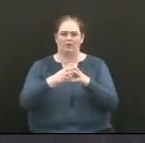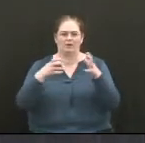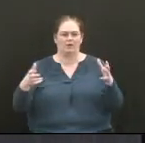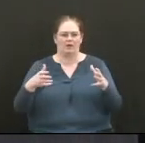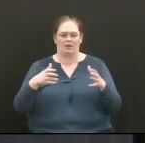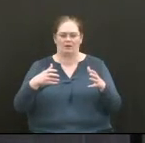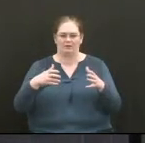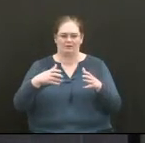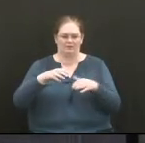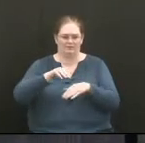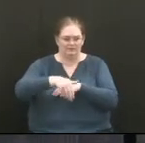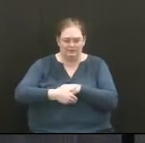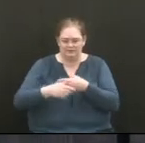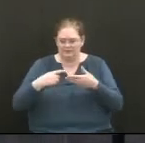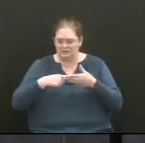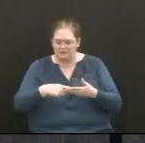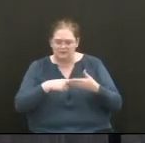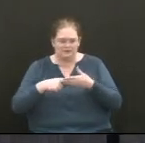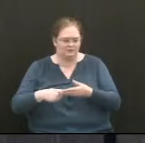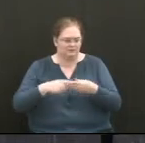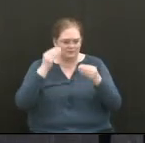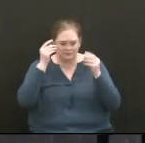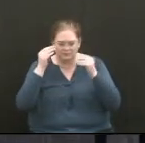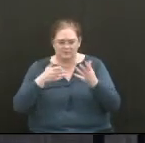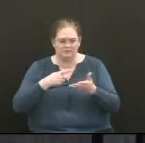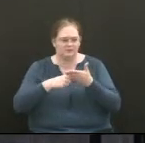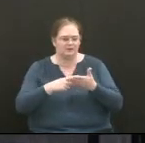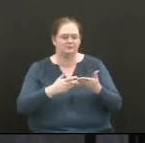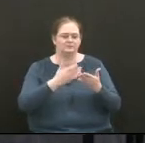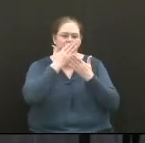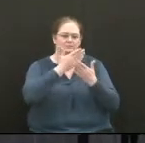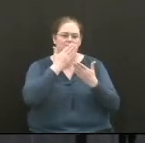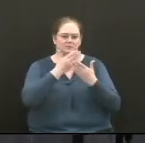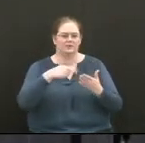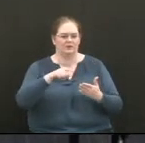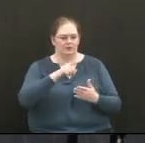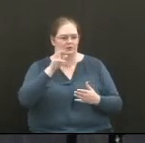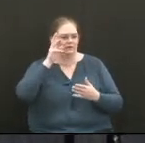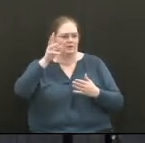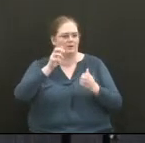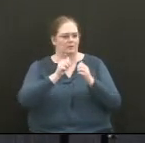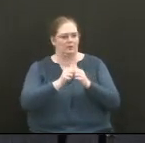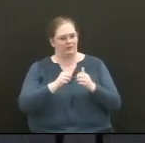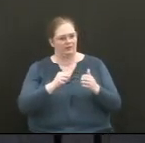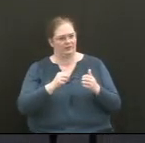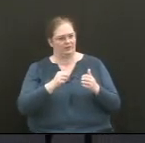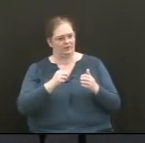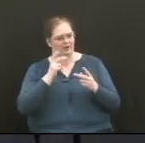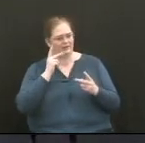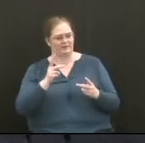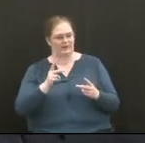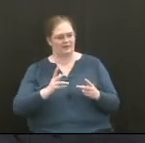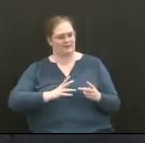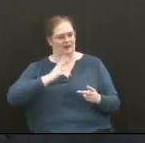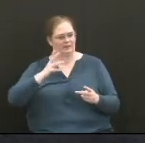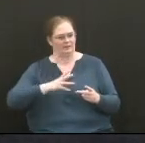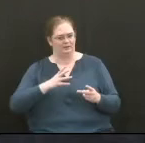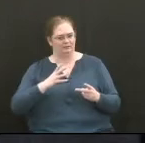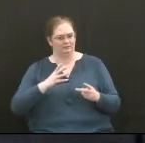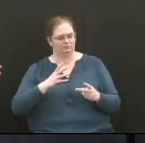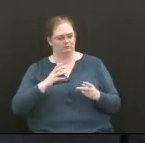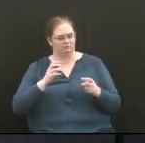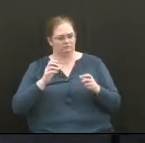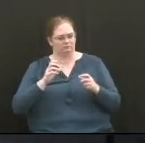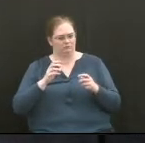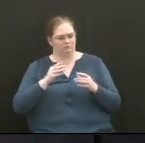late night wrangling around, and I'm very grateful that you've come up with what I would view as an elegant, workable